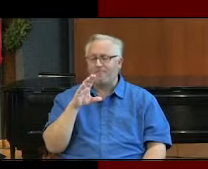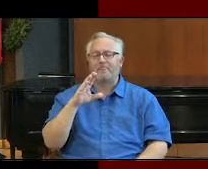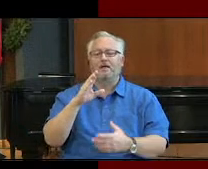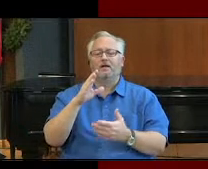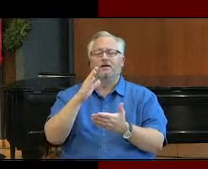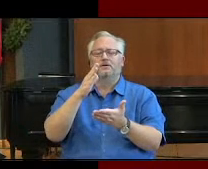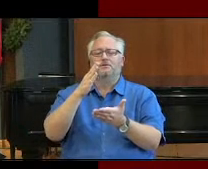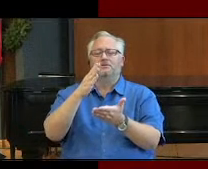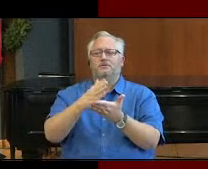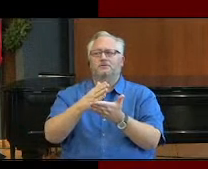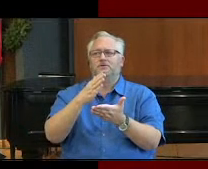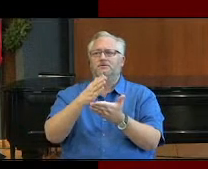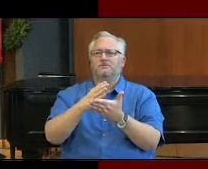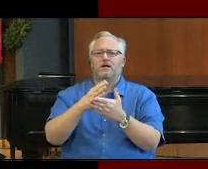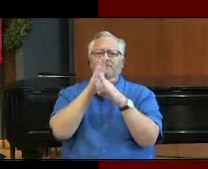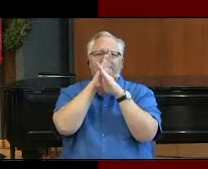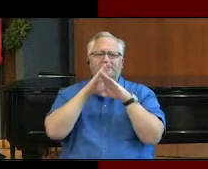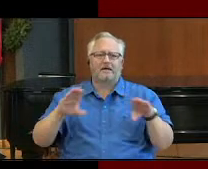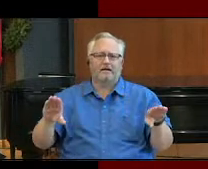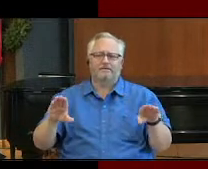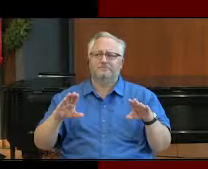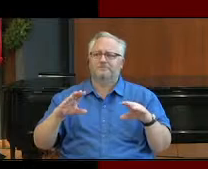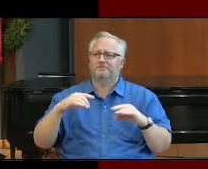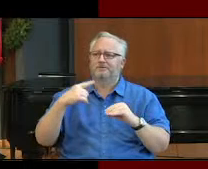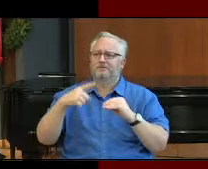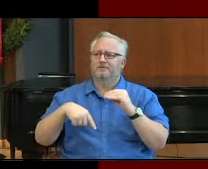stopping the silence on